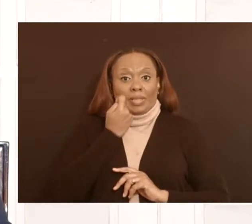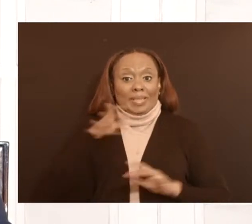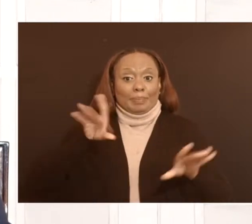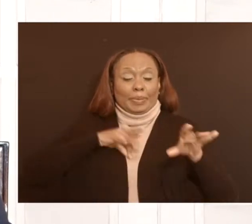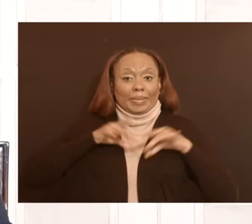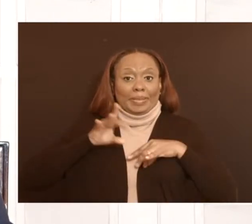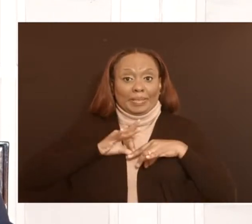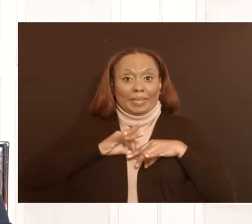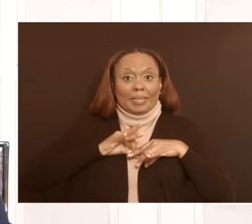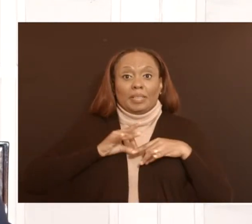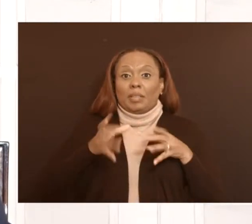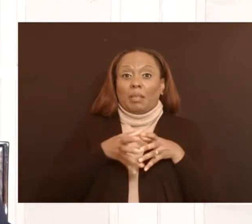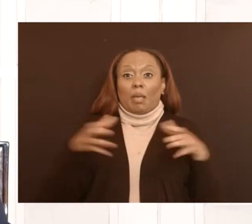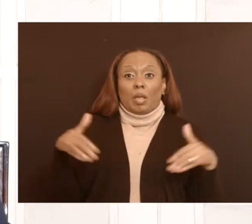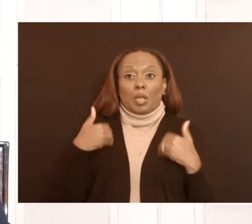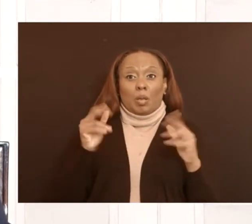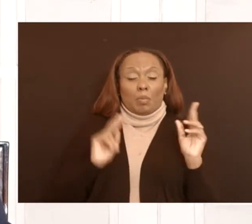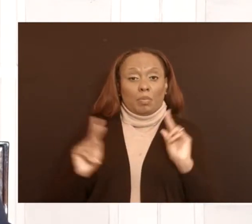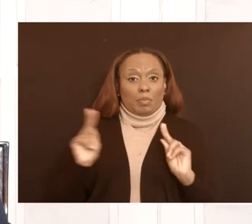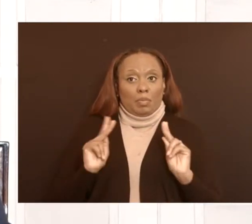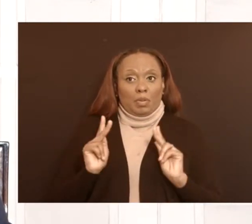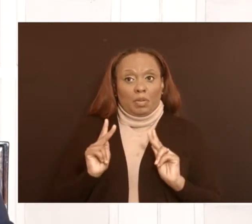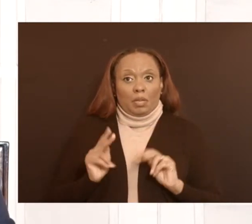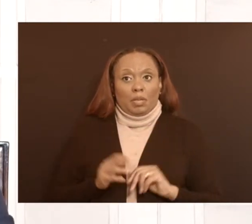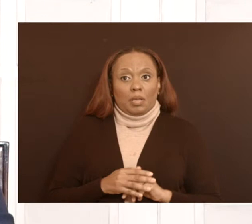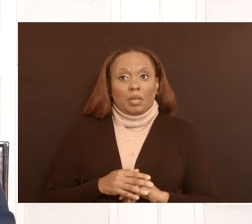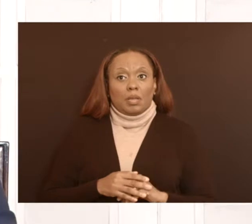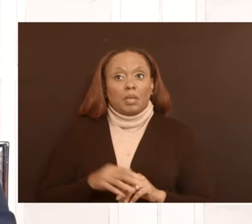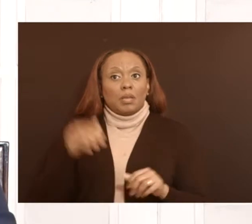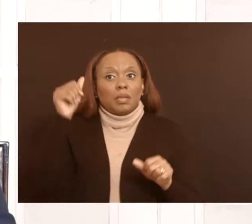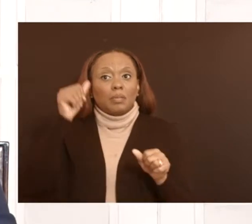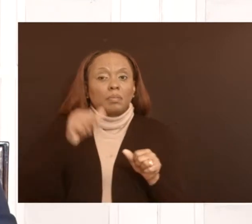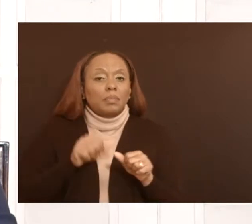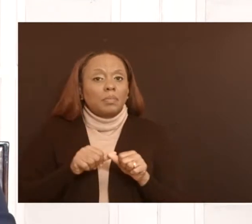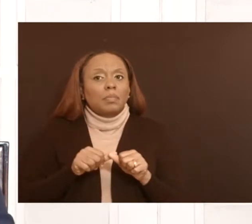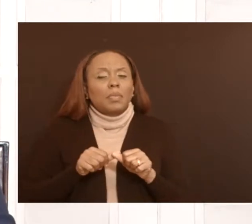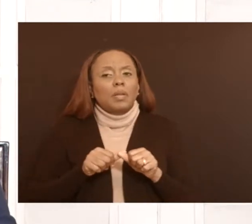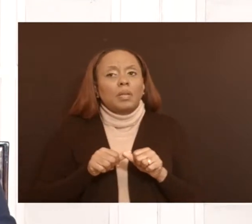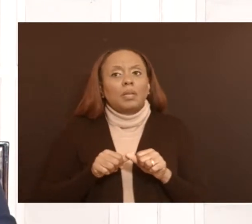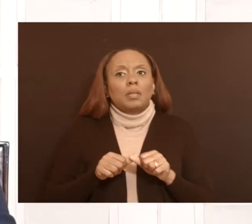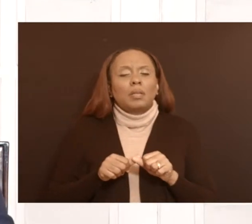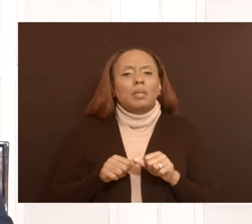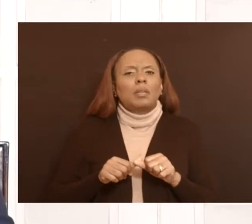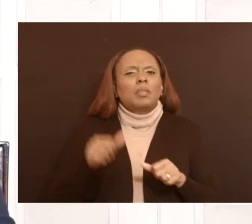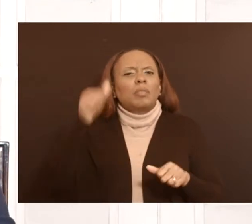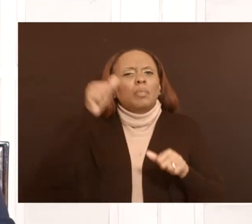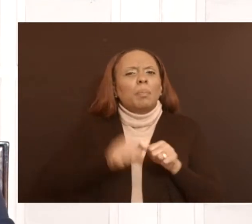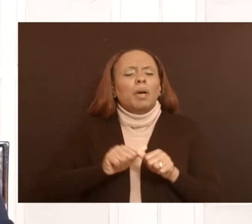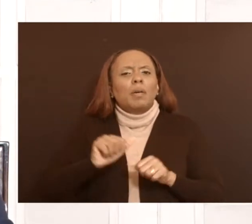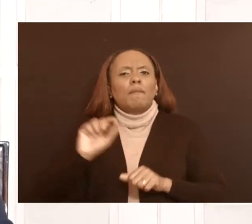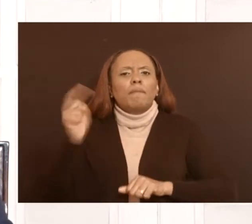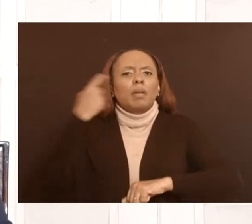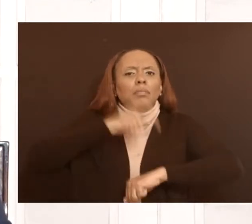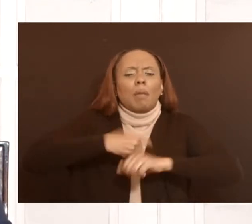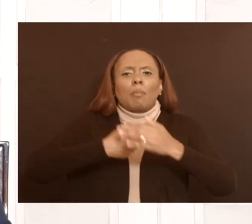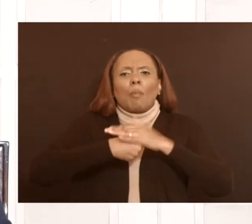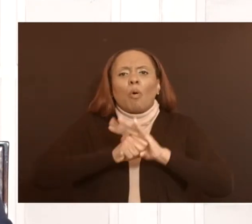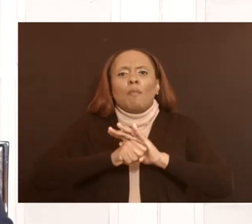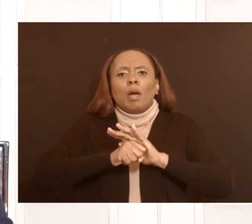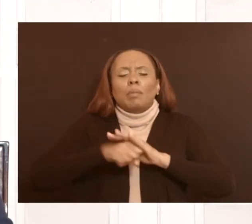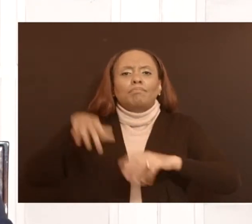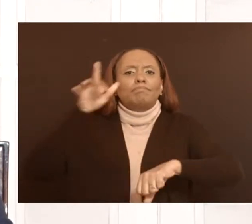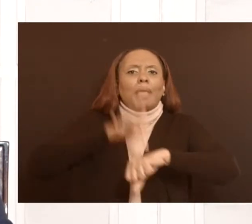average age group of admission in our first outbreak was about, you're talking about 80s, 70s, 60s. In this